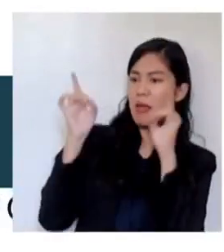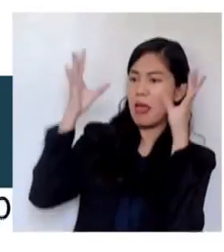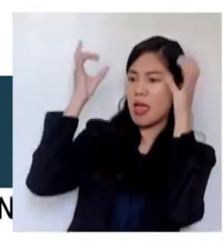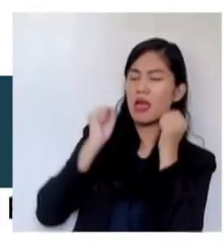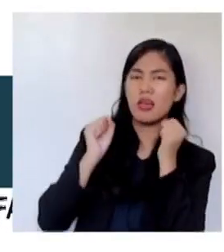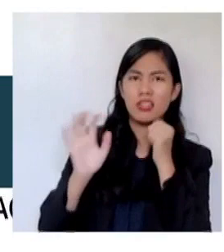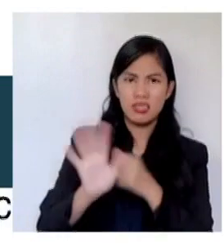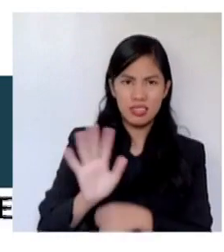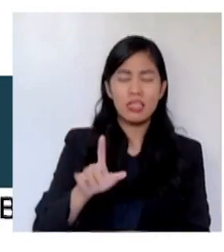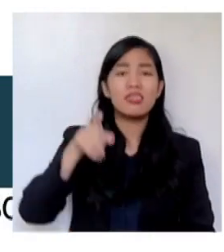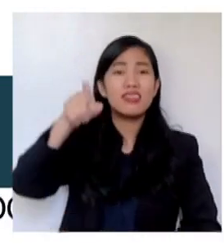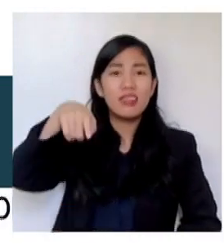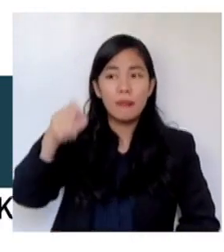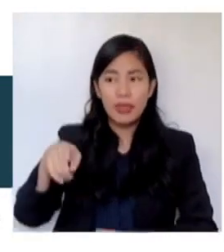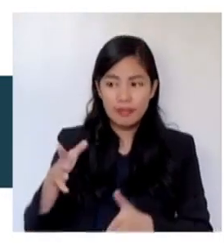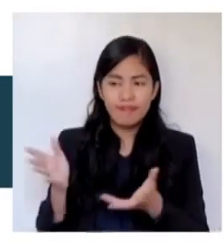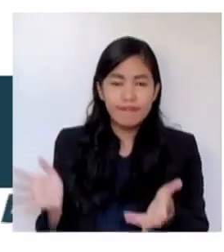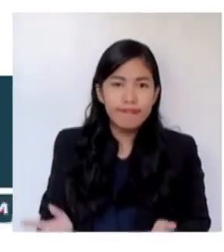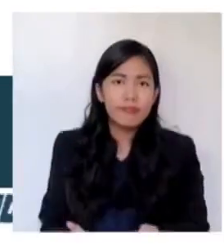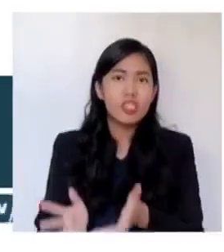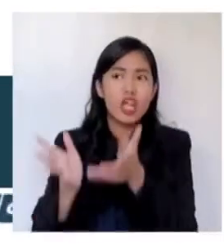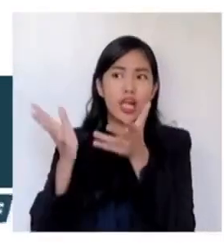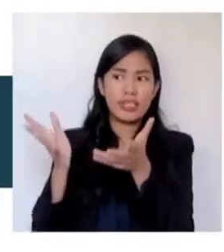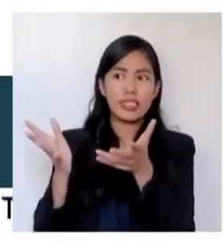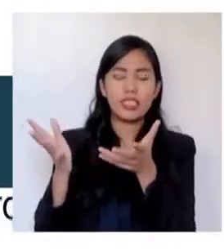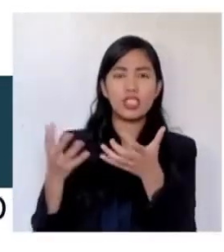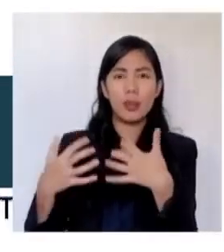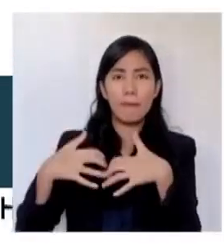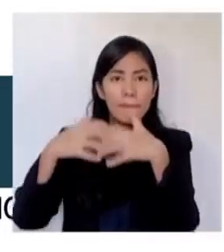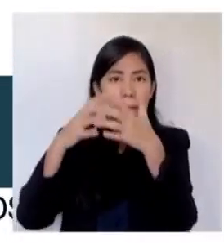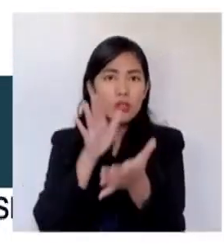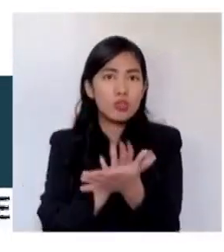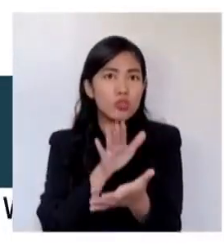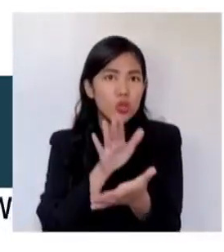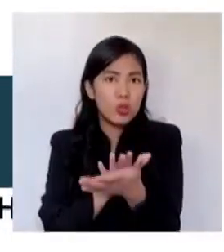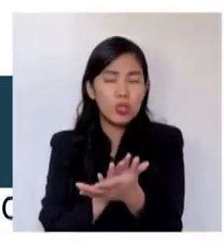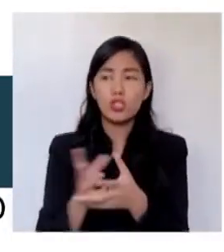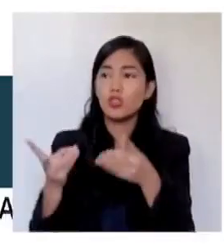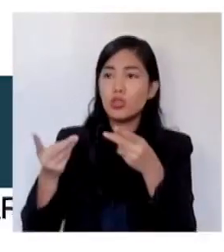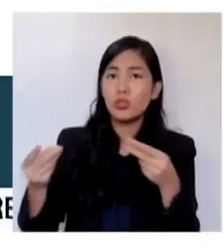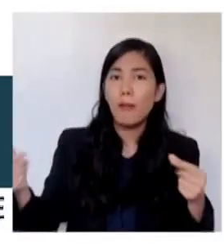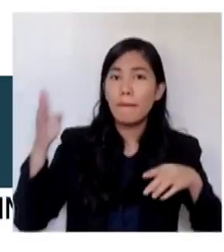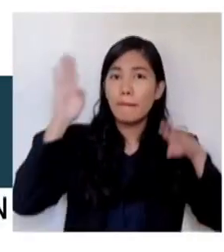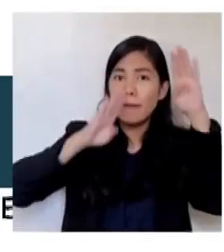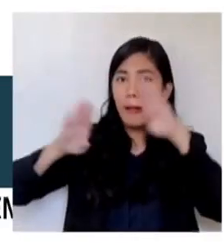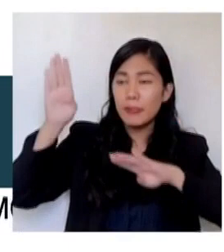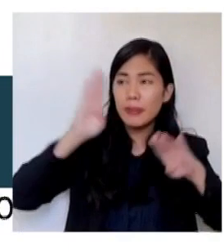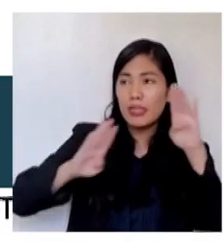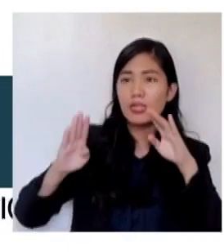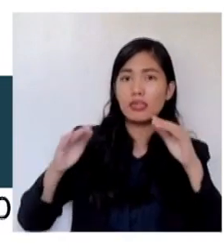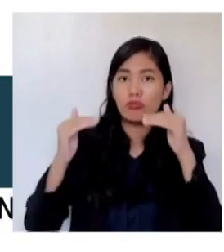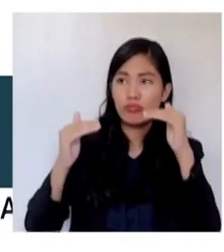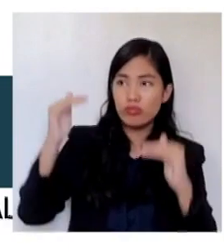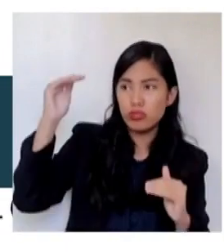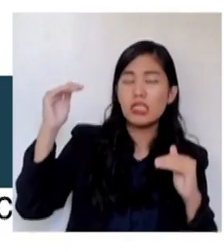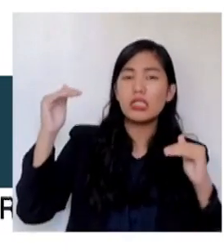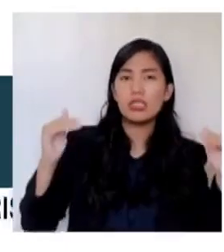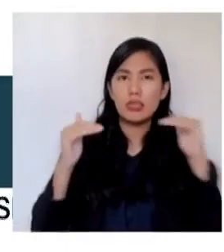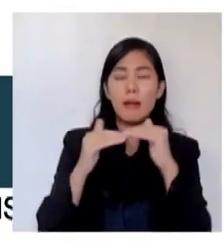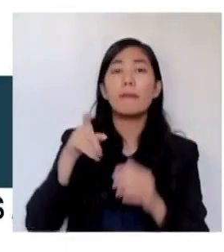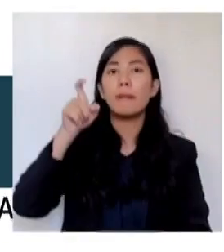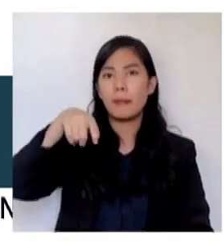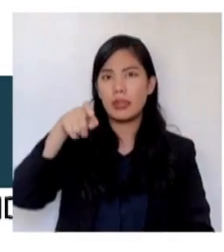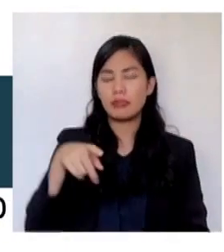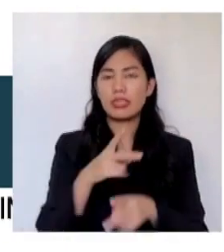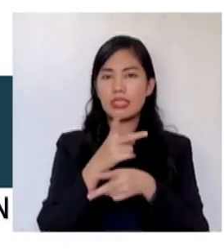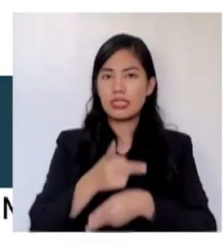so that you can actually also address social inequality and give people more opportunities. Right. But you have to be really radical about it and not